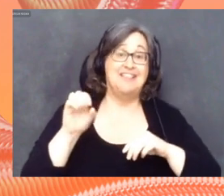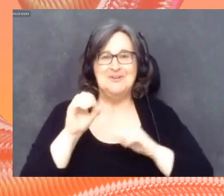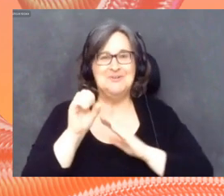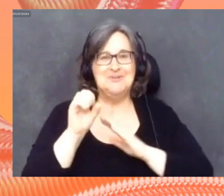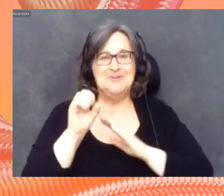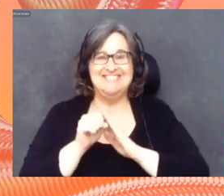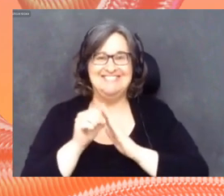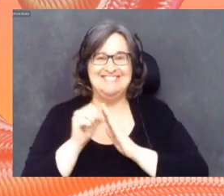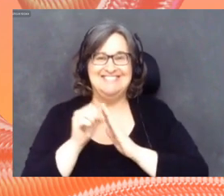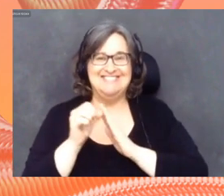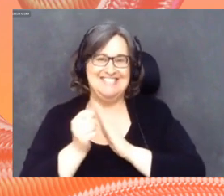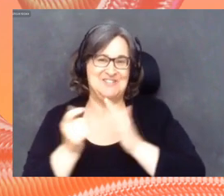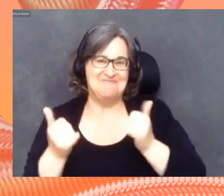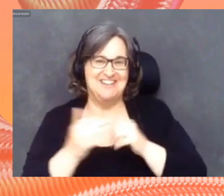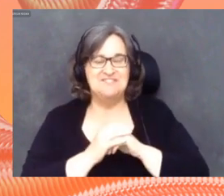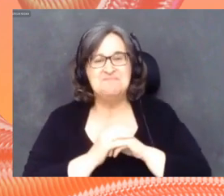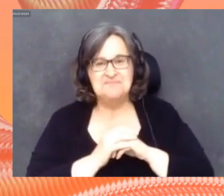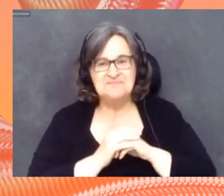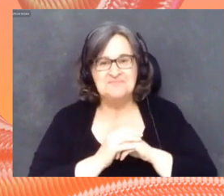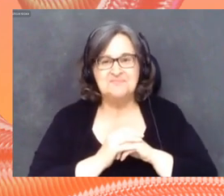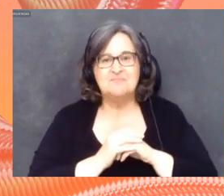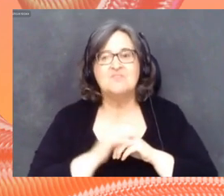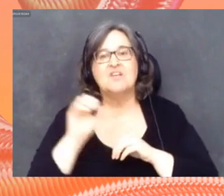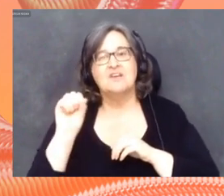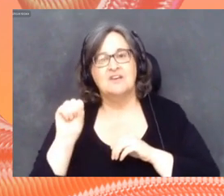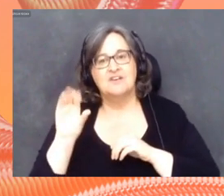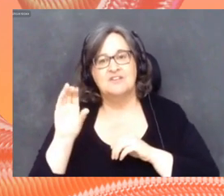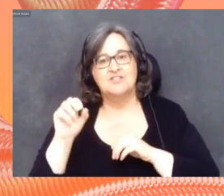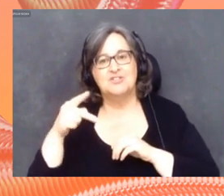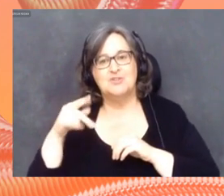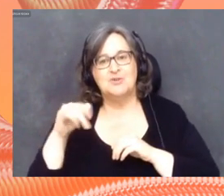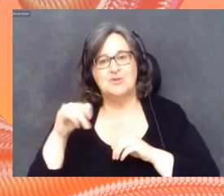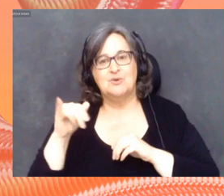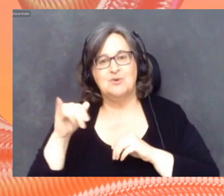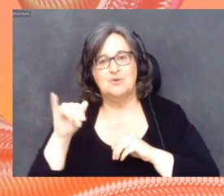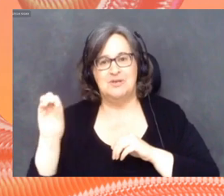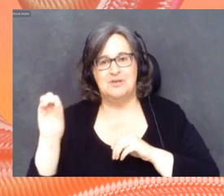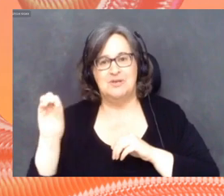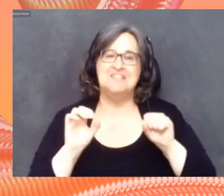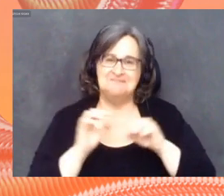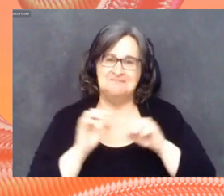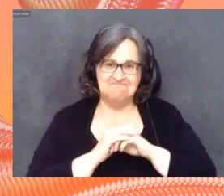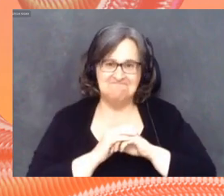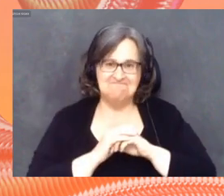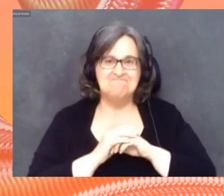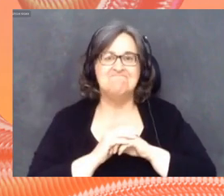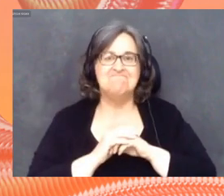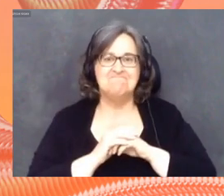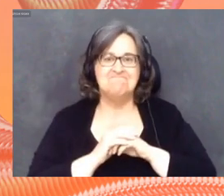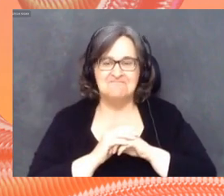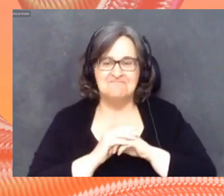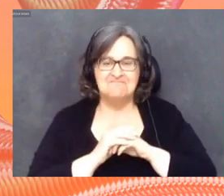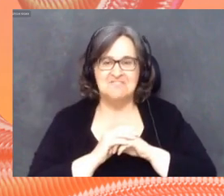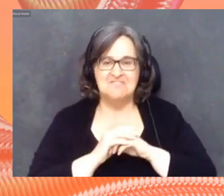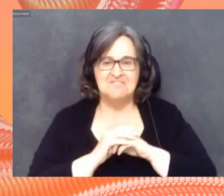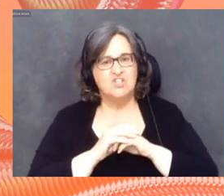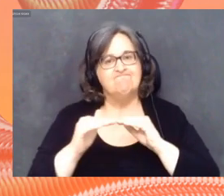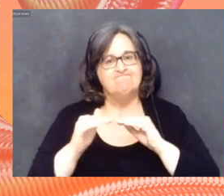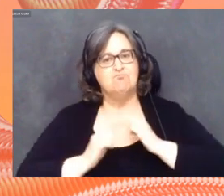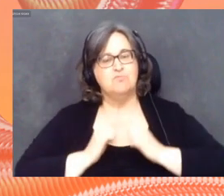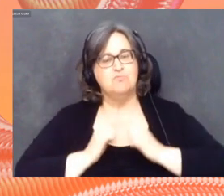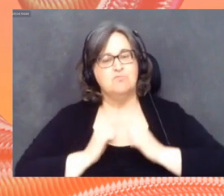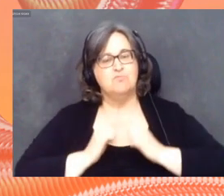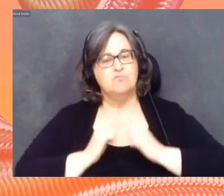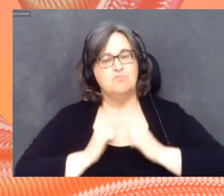Yeah. And then Scorpio. Yeah. Is that fixed emotional hub? So it's like